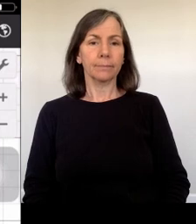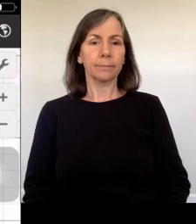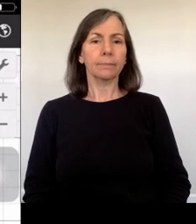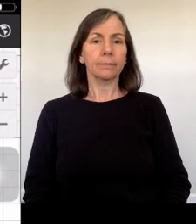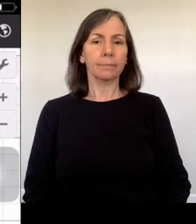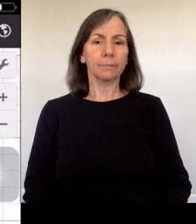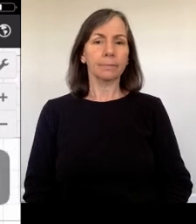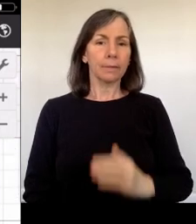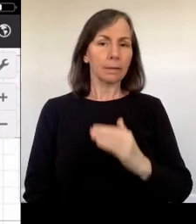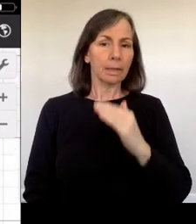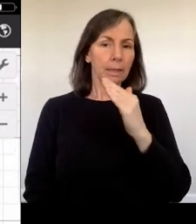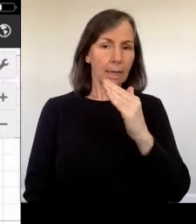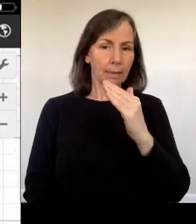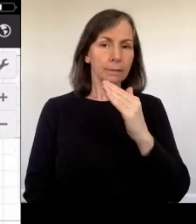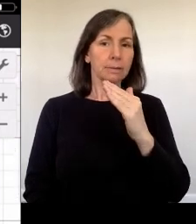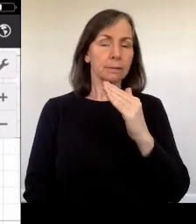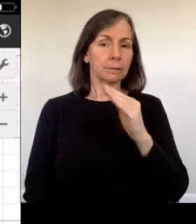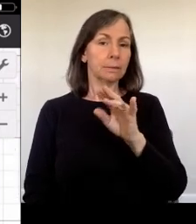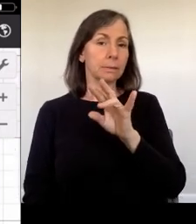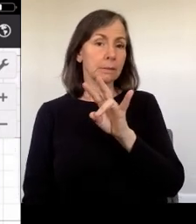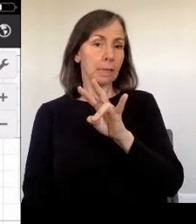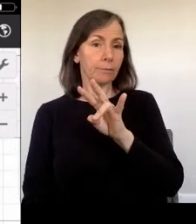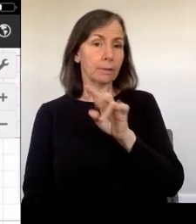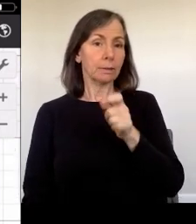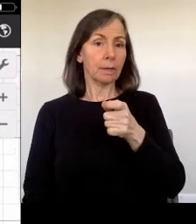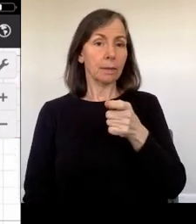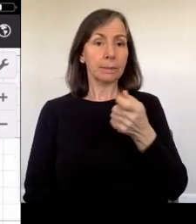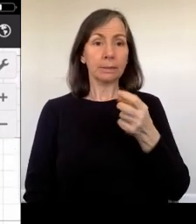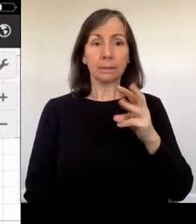My next point is 7/16.